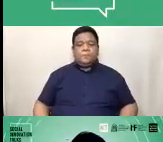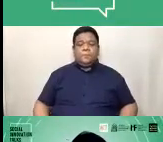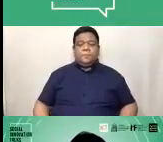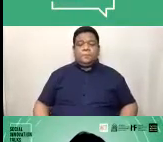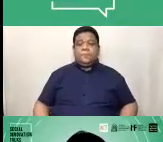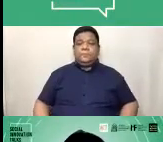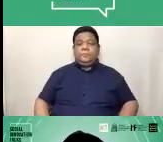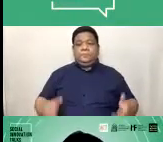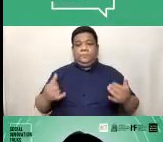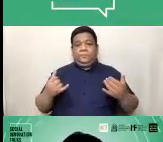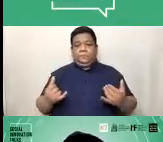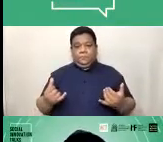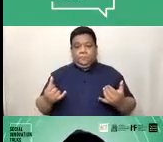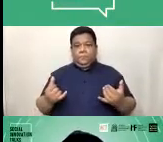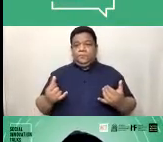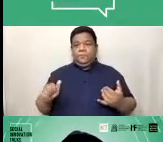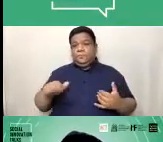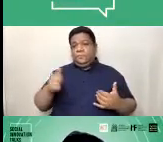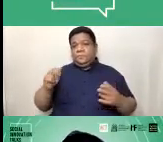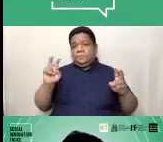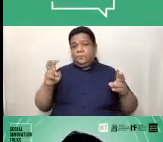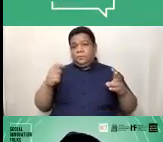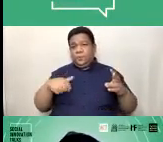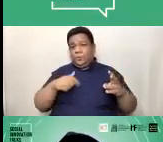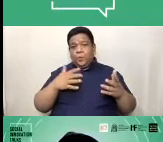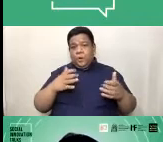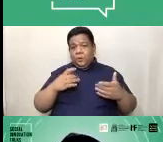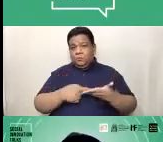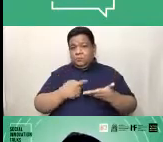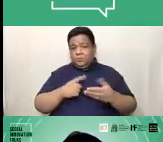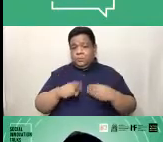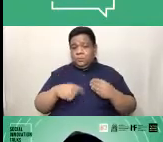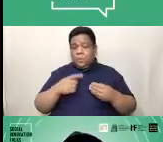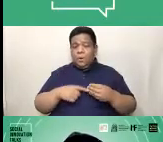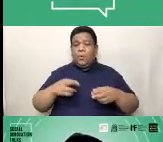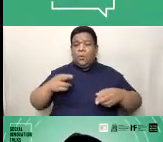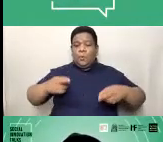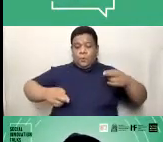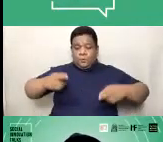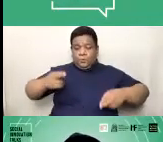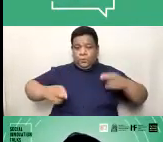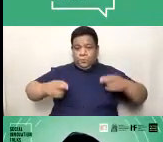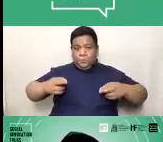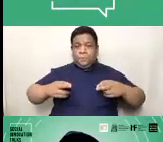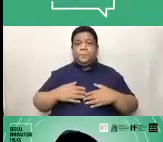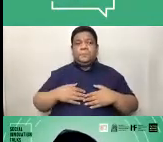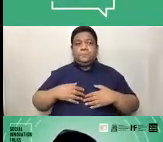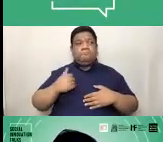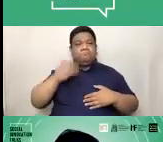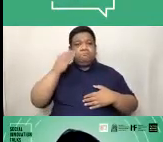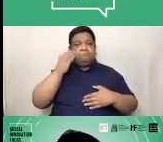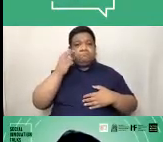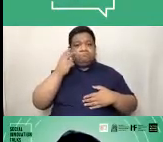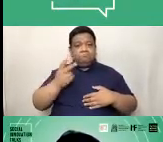Now, the other thing that we want to look at in terms of emerging technologies is also robotics. So I'm sure we've seen videos of